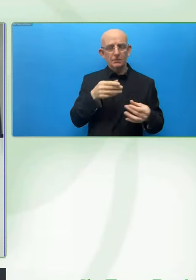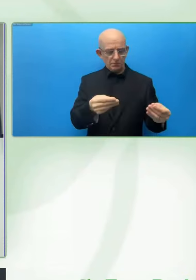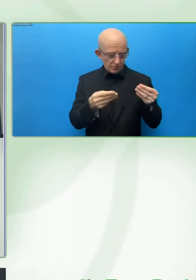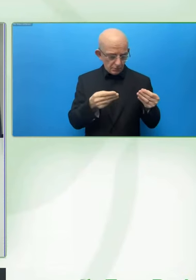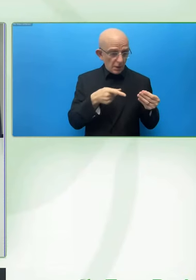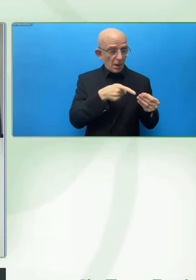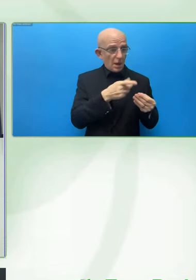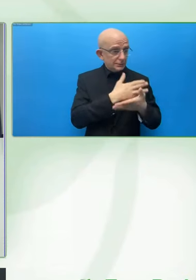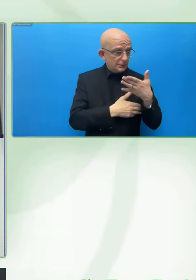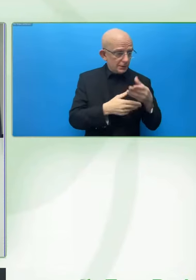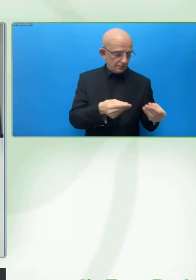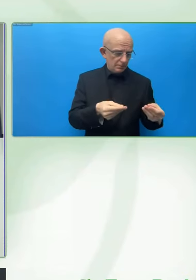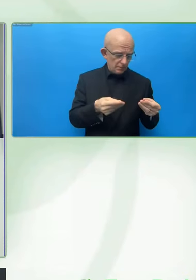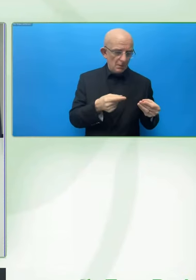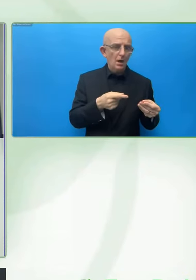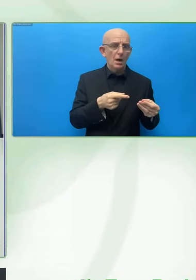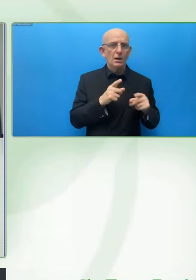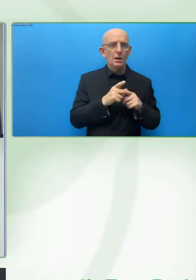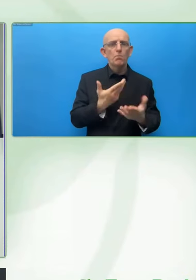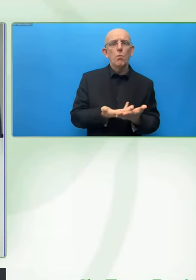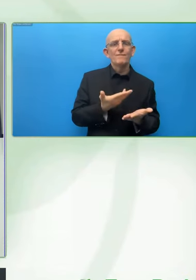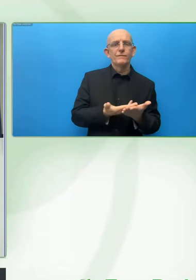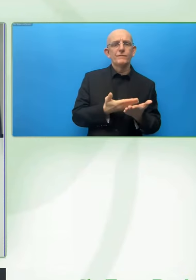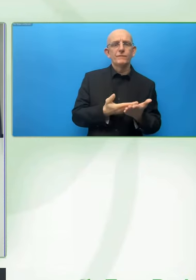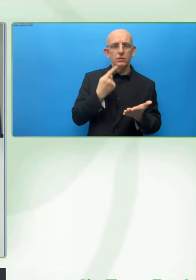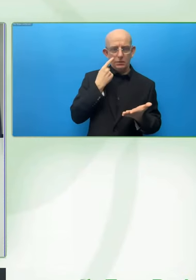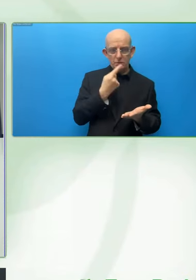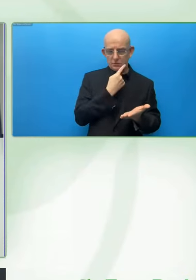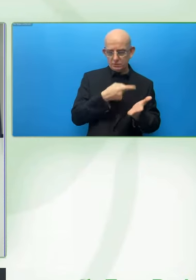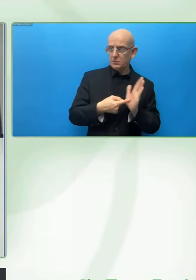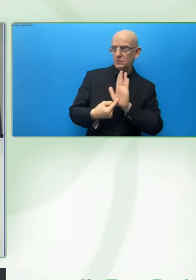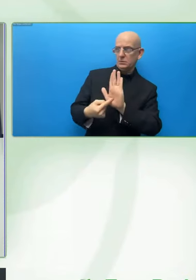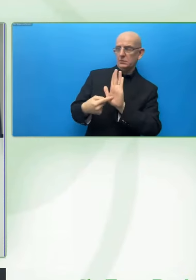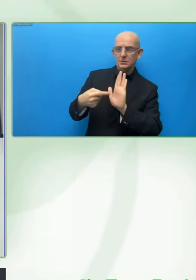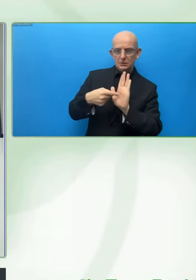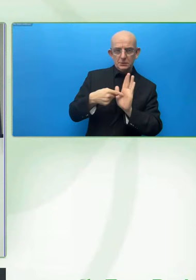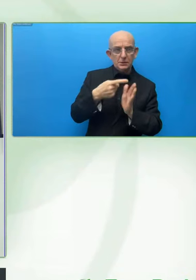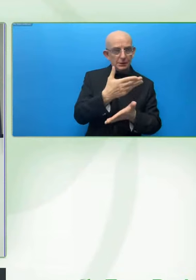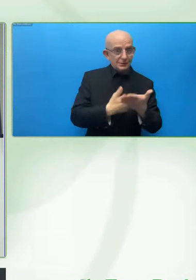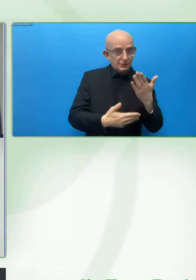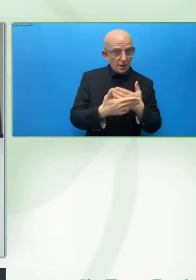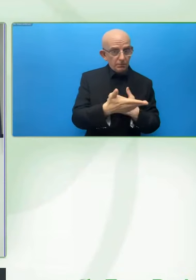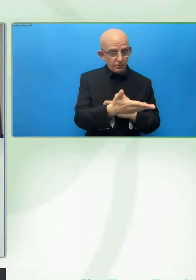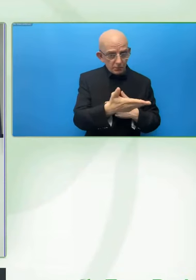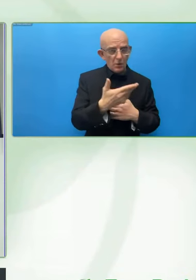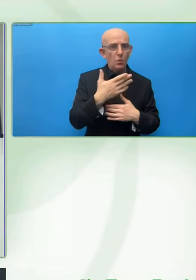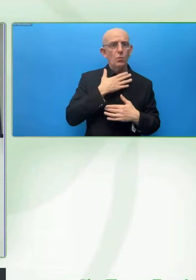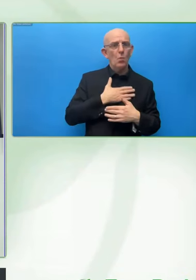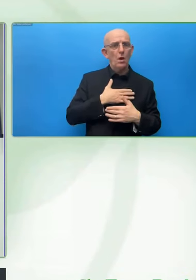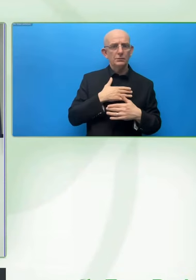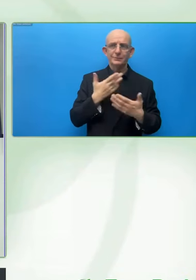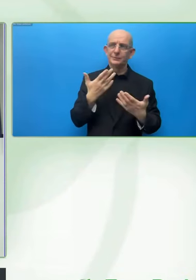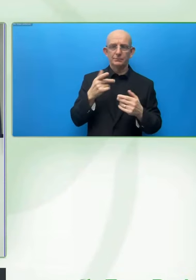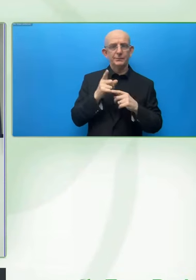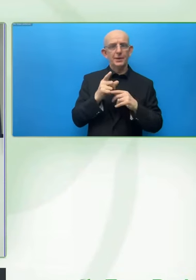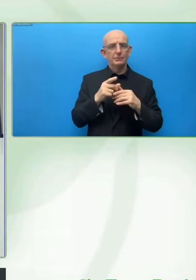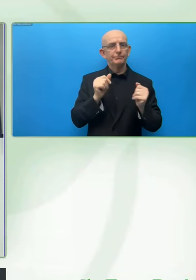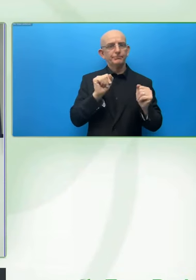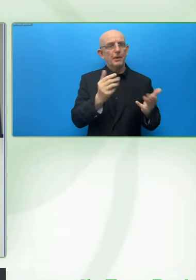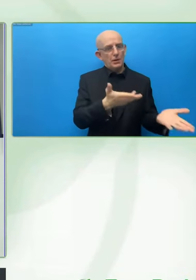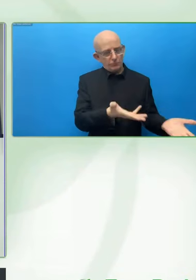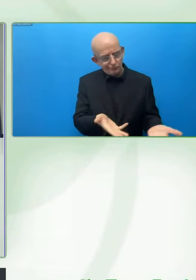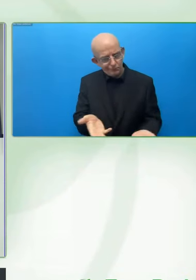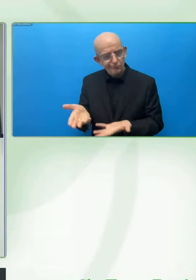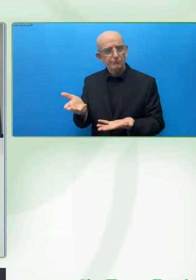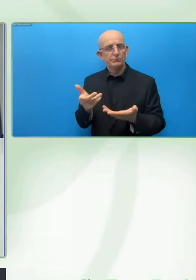agreed that they should work towards and finding the means towards promoting